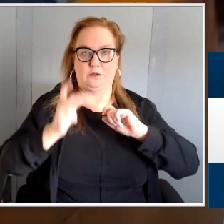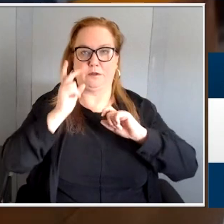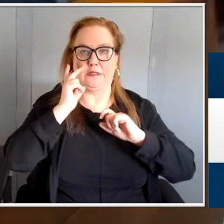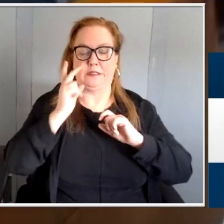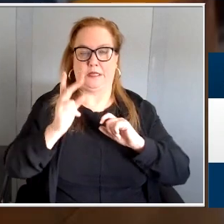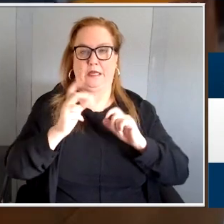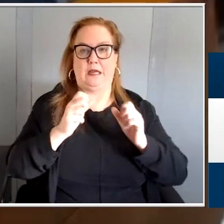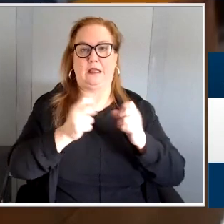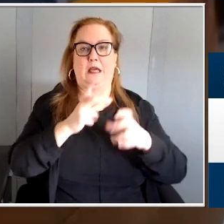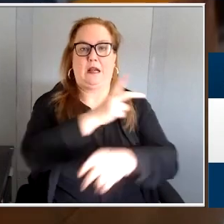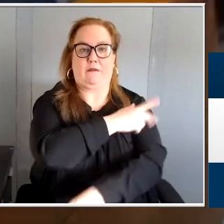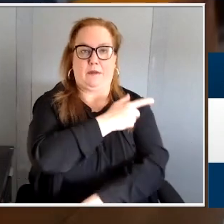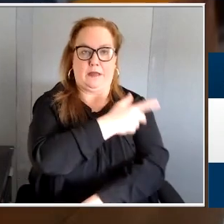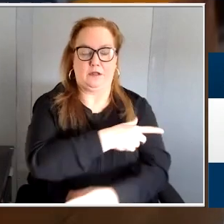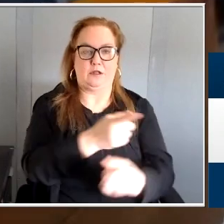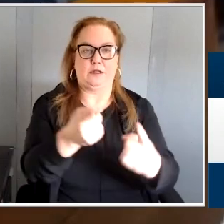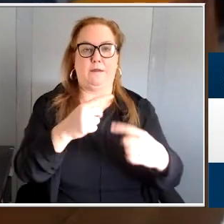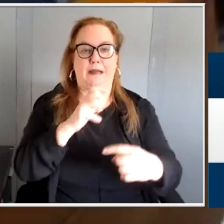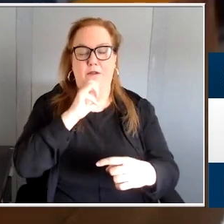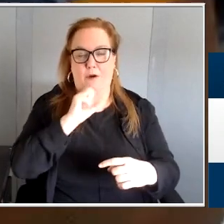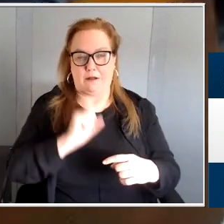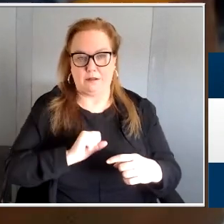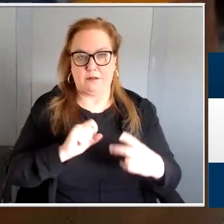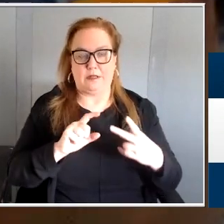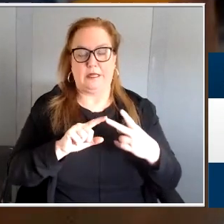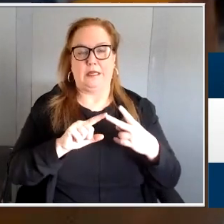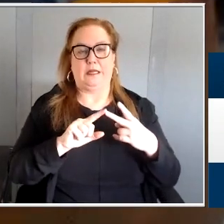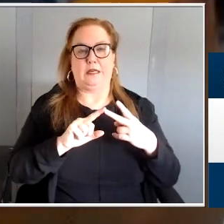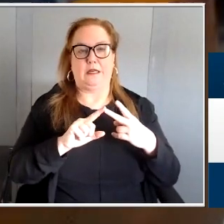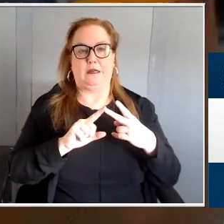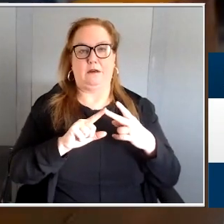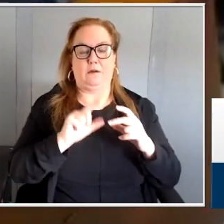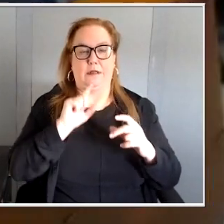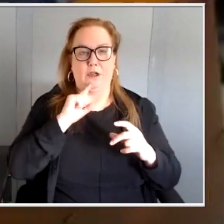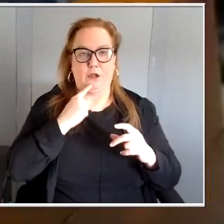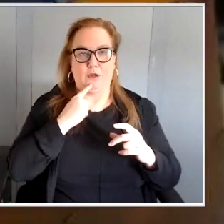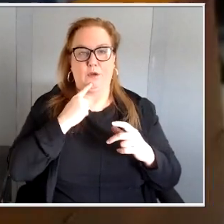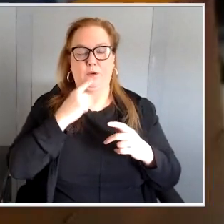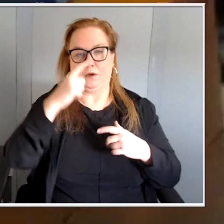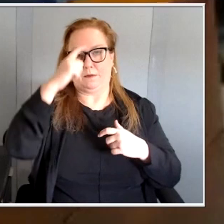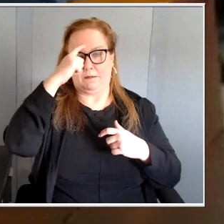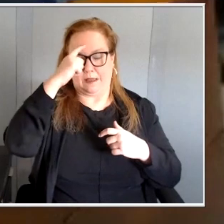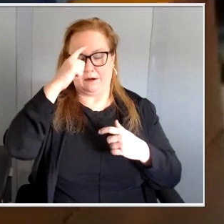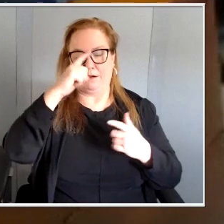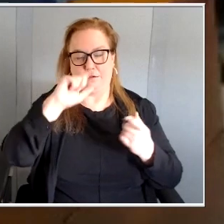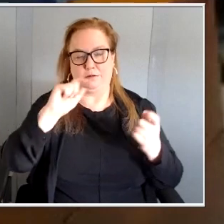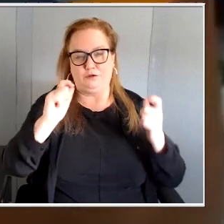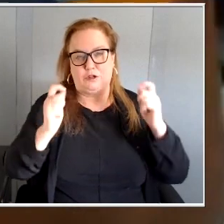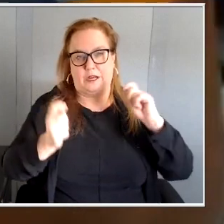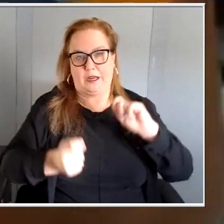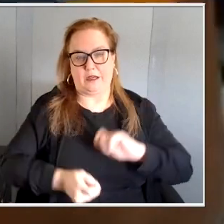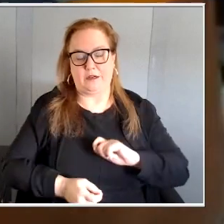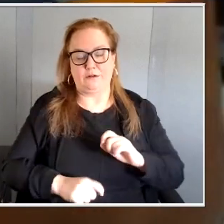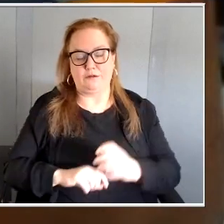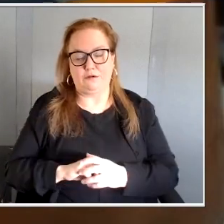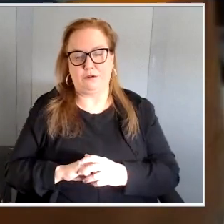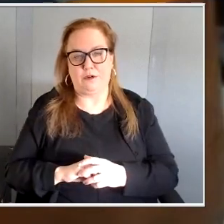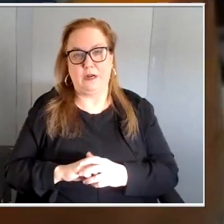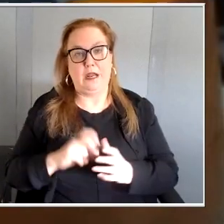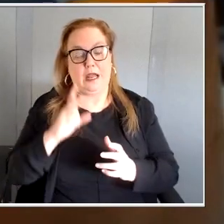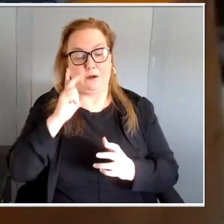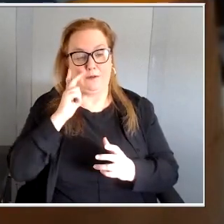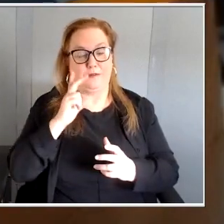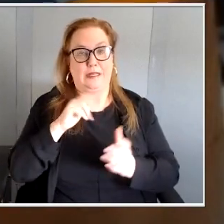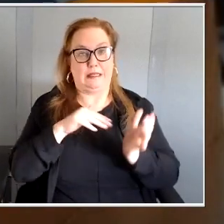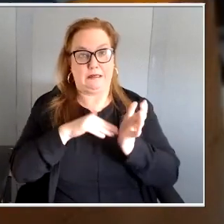of patients who come in or elderly can come in with an acute mental status change. And we've seen, even within our